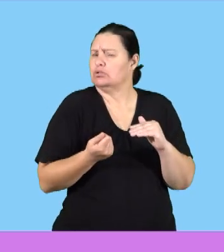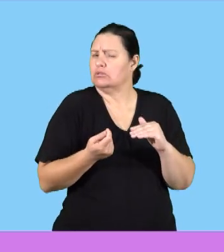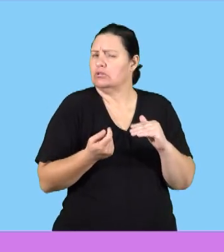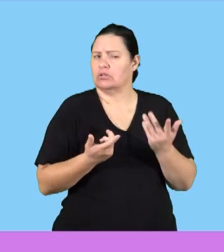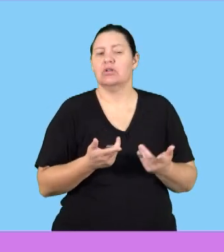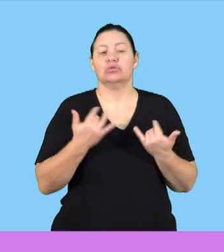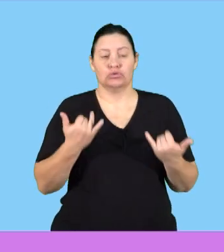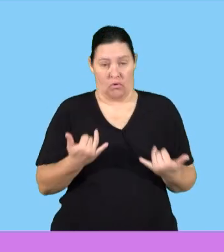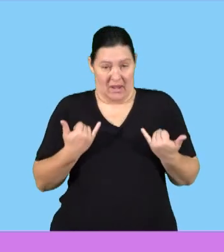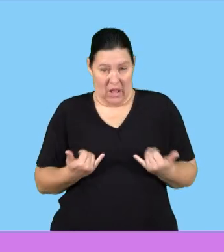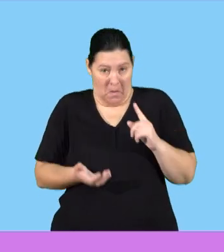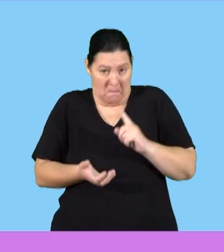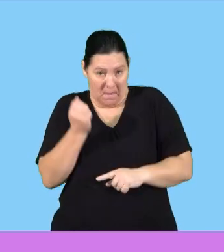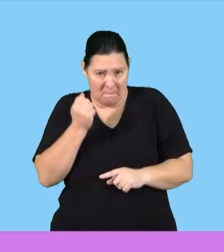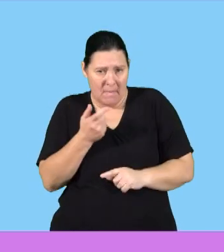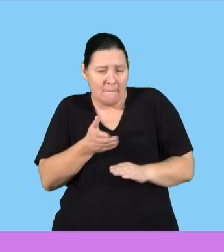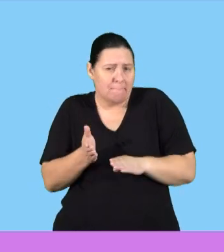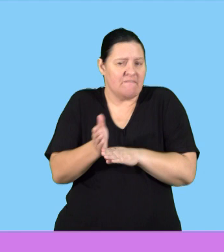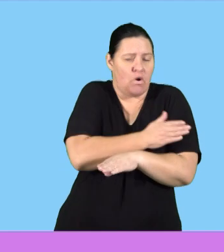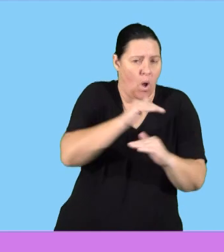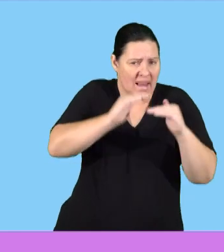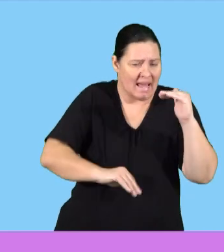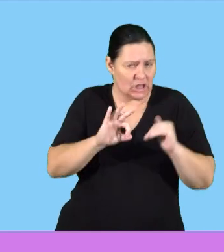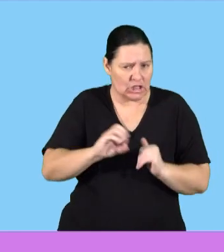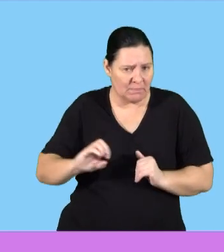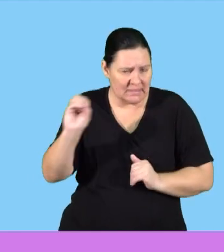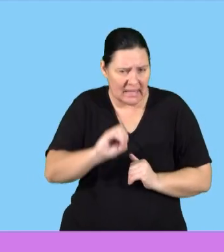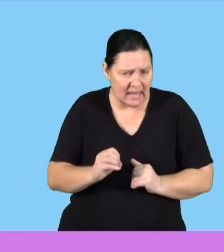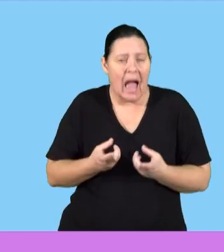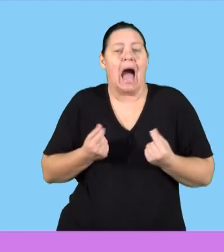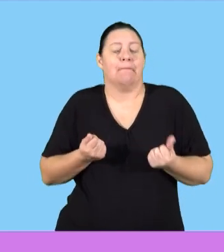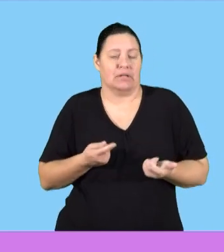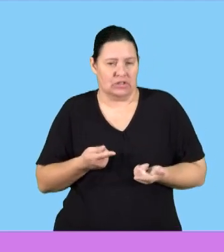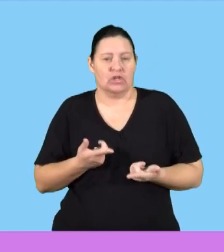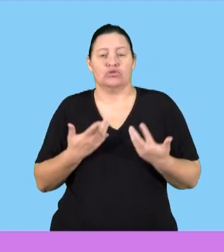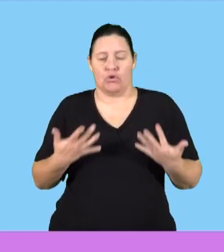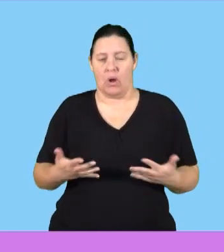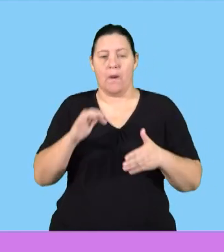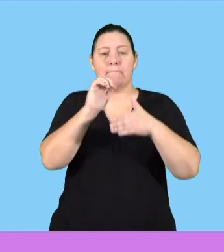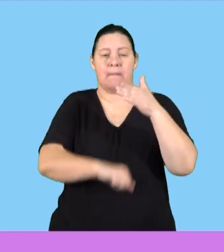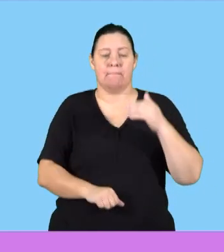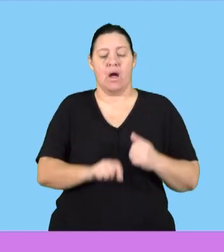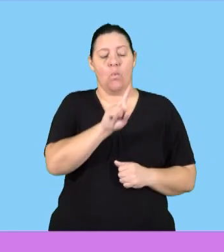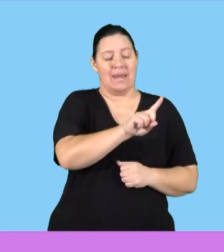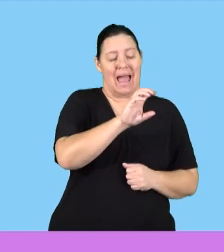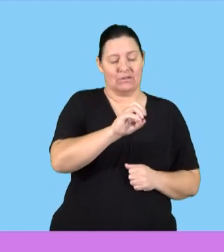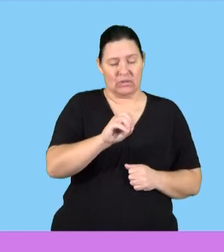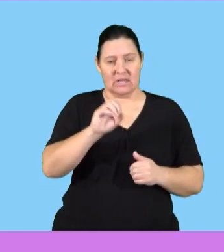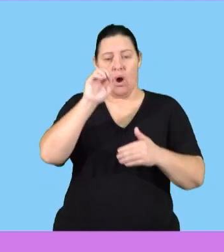the reduction. So for us to determine the original price, we are going to subtract 30%